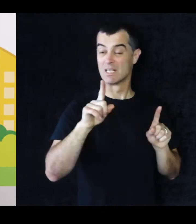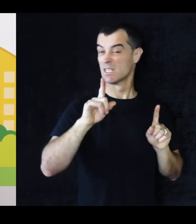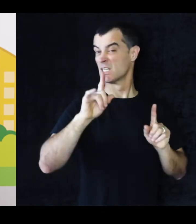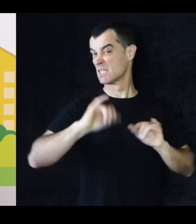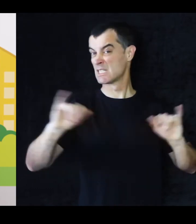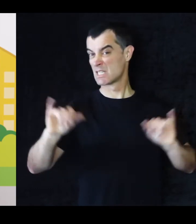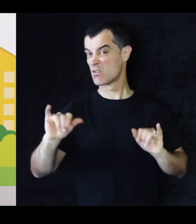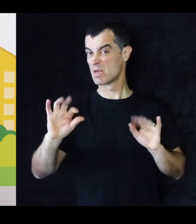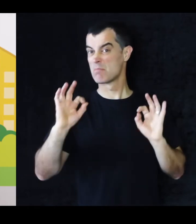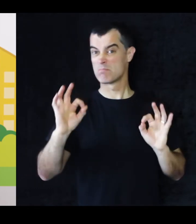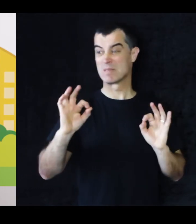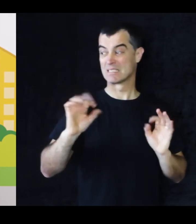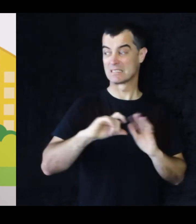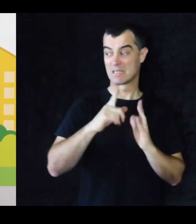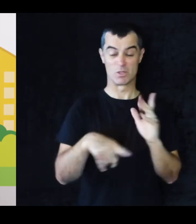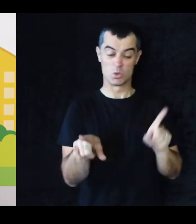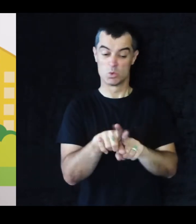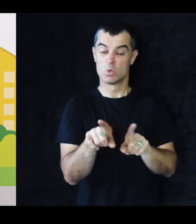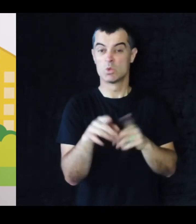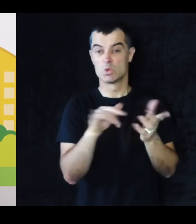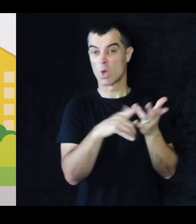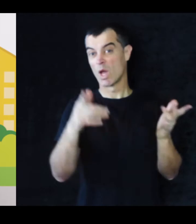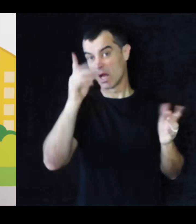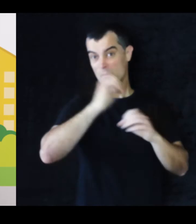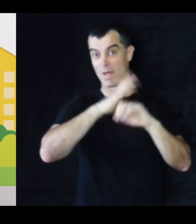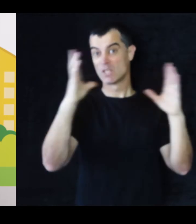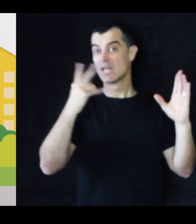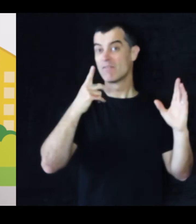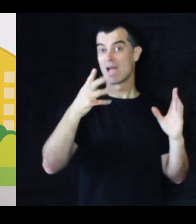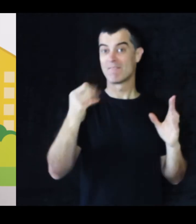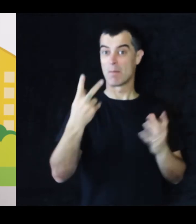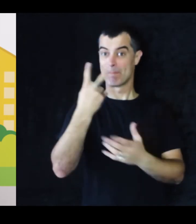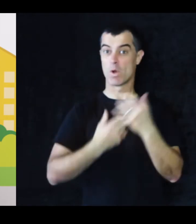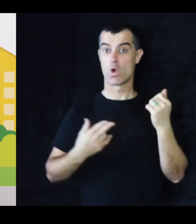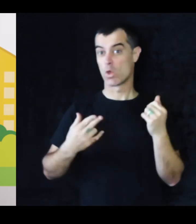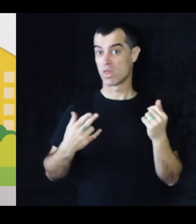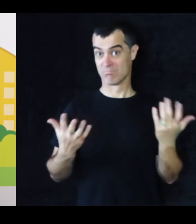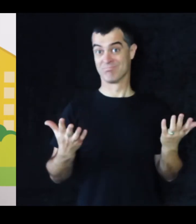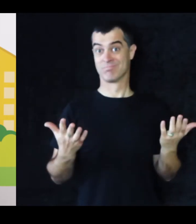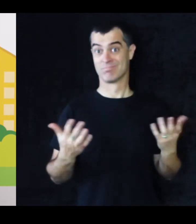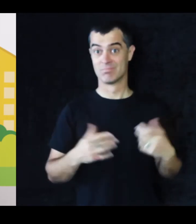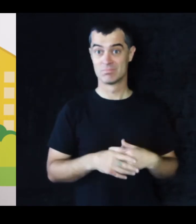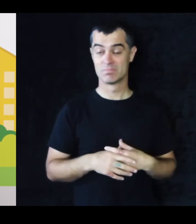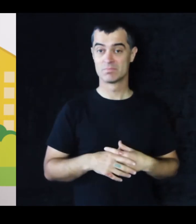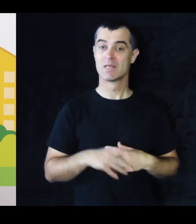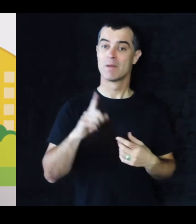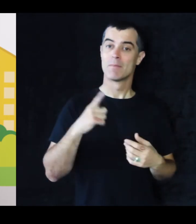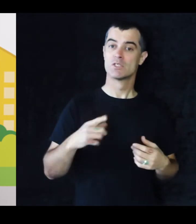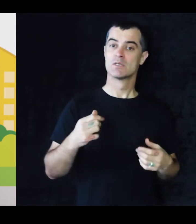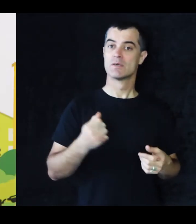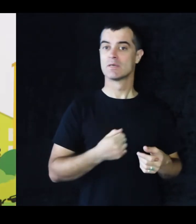which is terrible, and particular disabilities. So imagine if you had both on top of